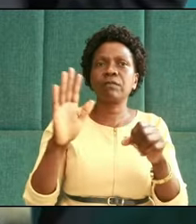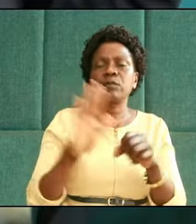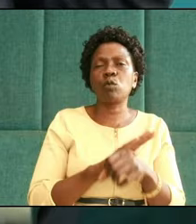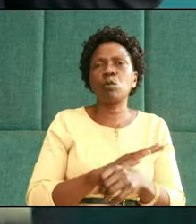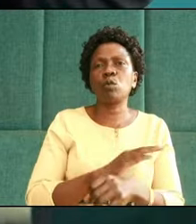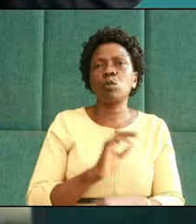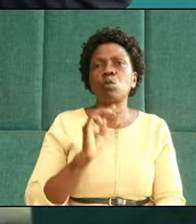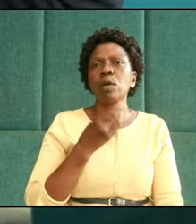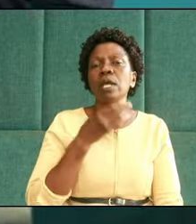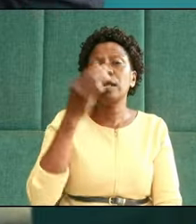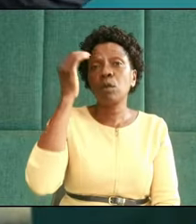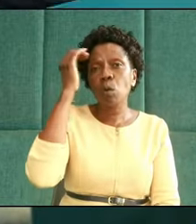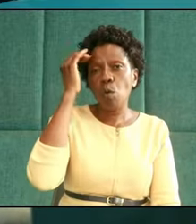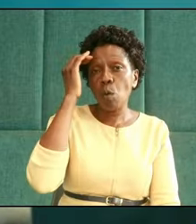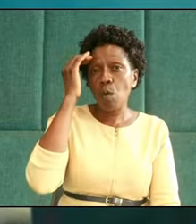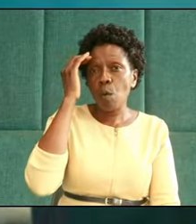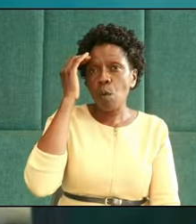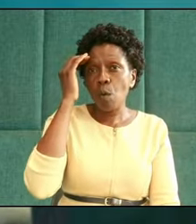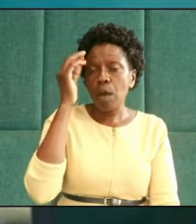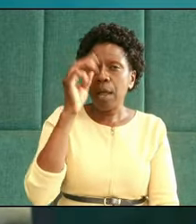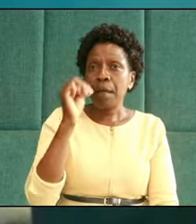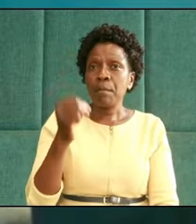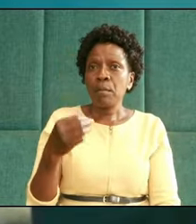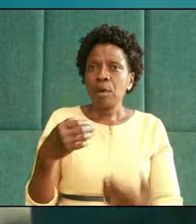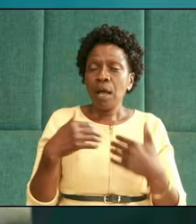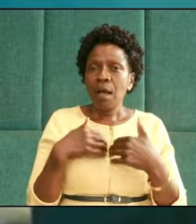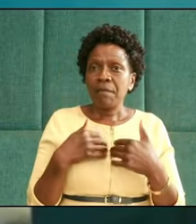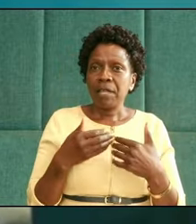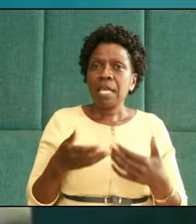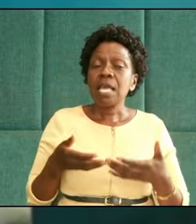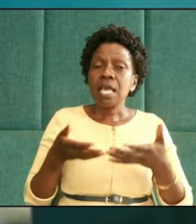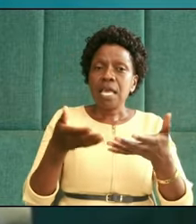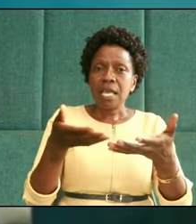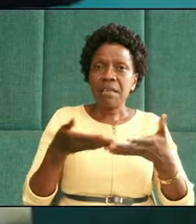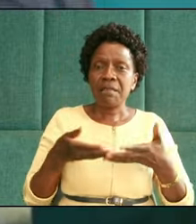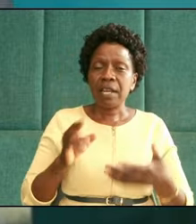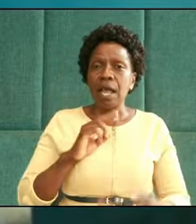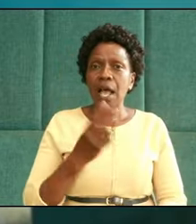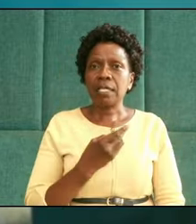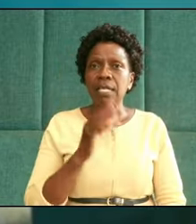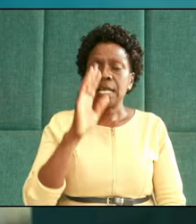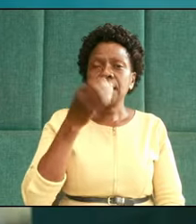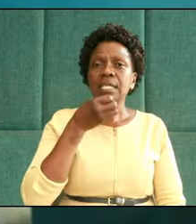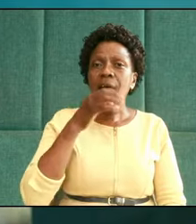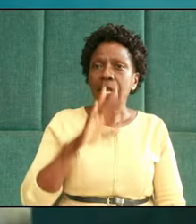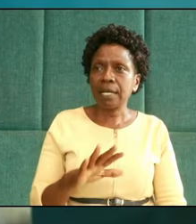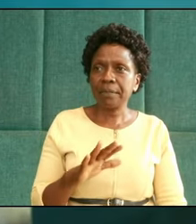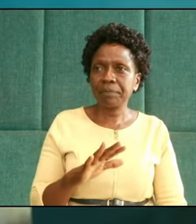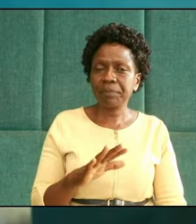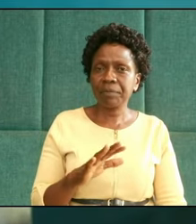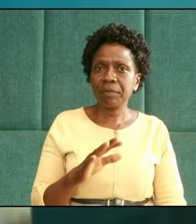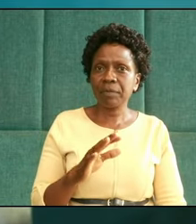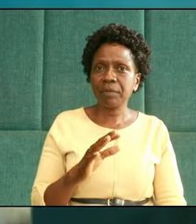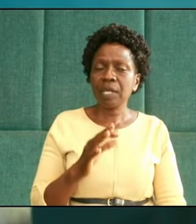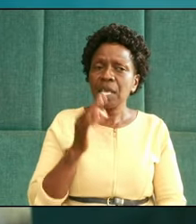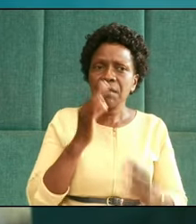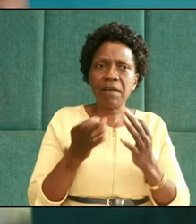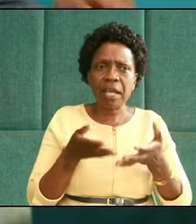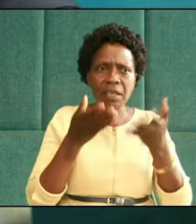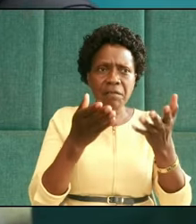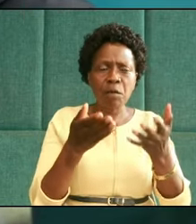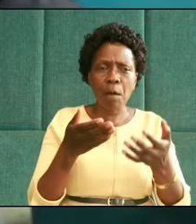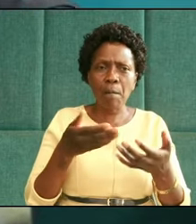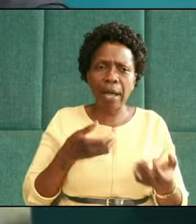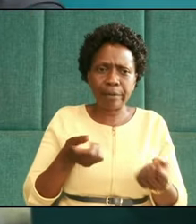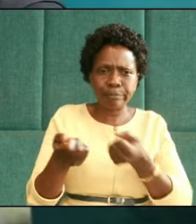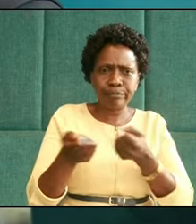know him having given us his son. If I give you my Mercedes Benz, do